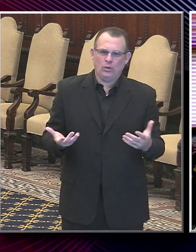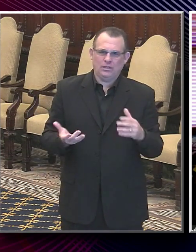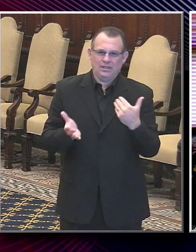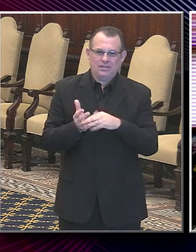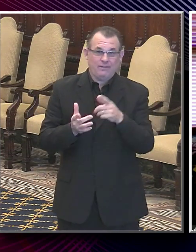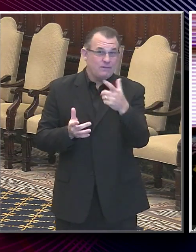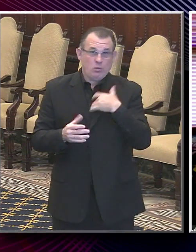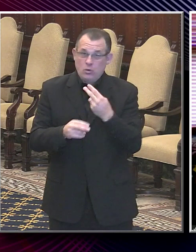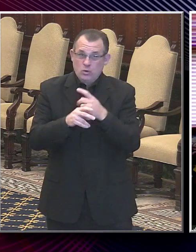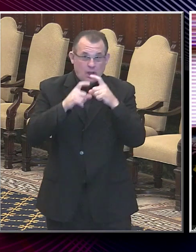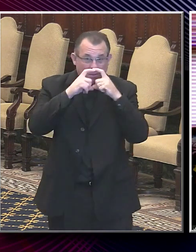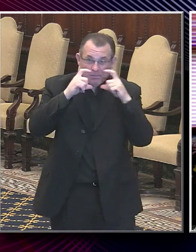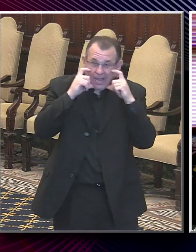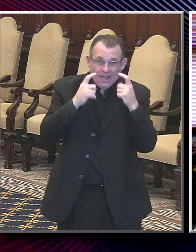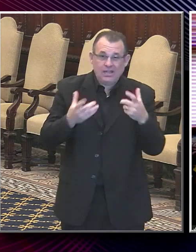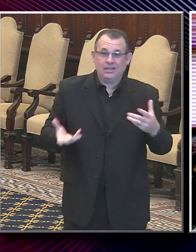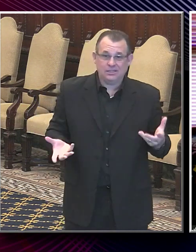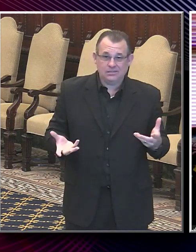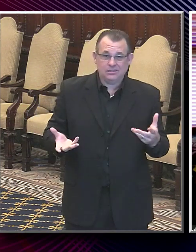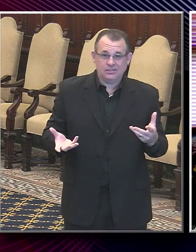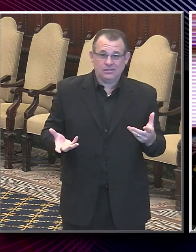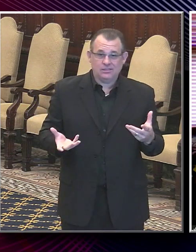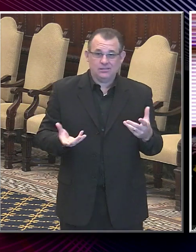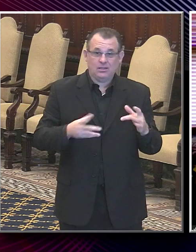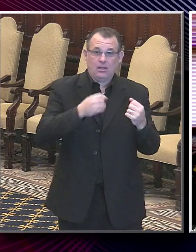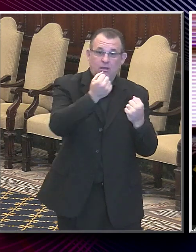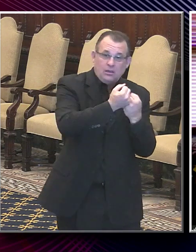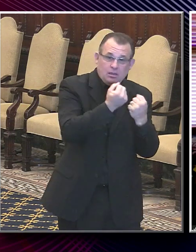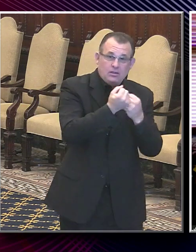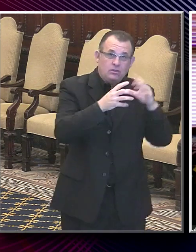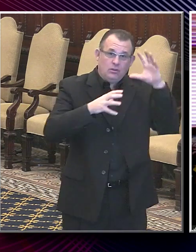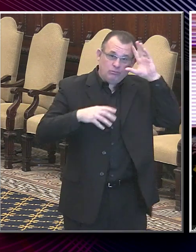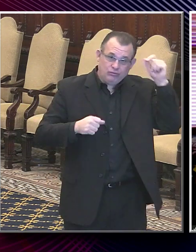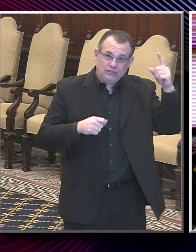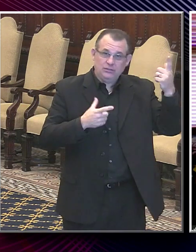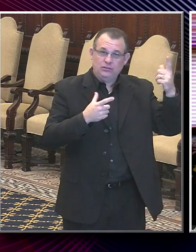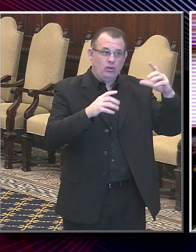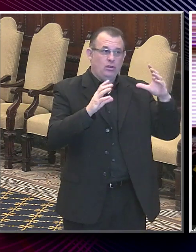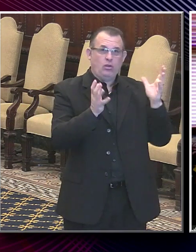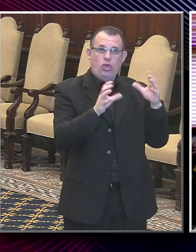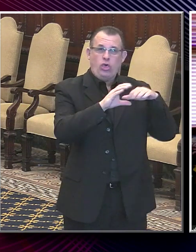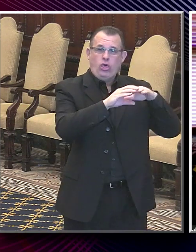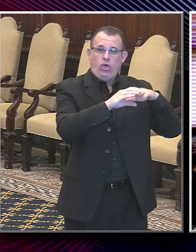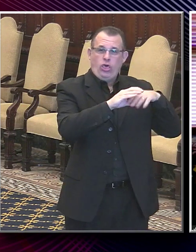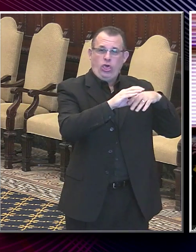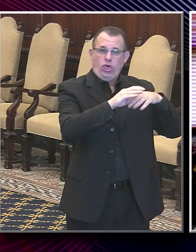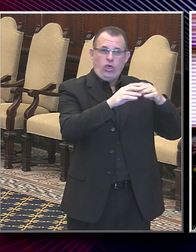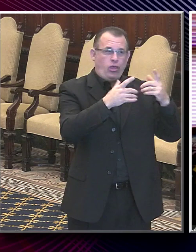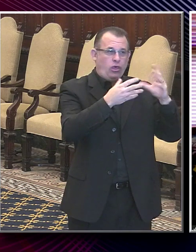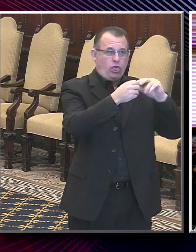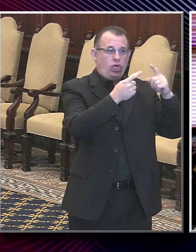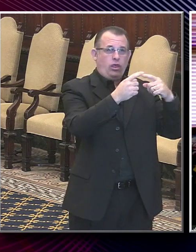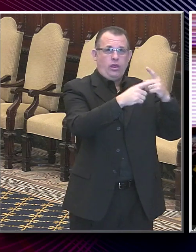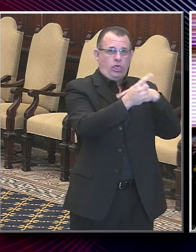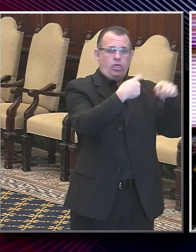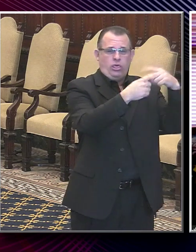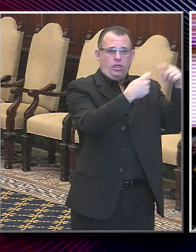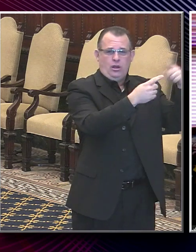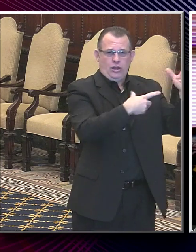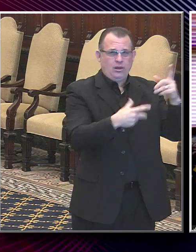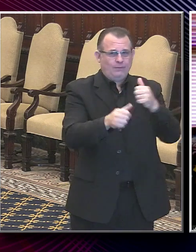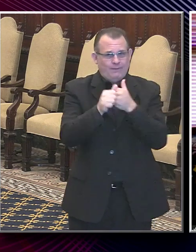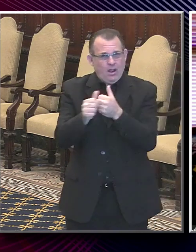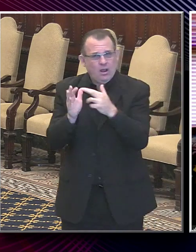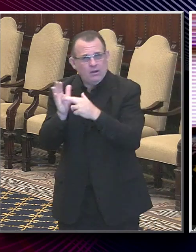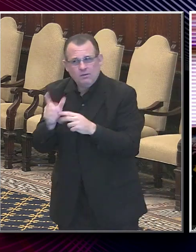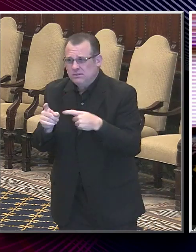and be responsible are reinforced by the president's scramblings. And we're trying, I think the majority of the people, however, are following the rules